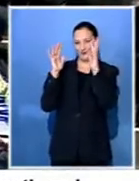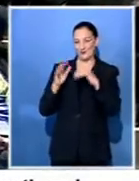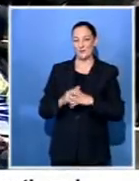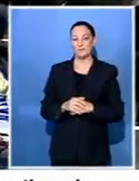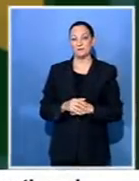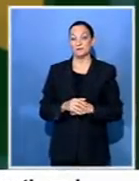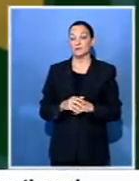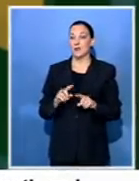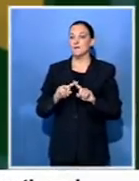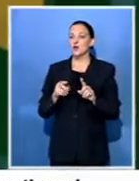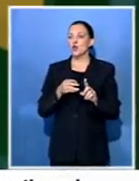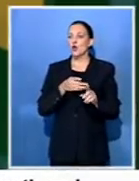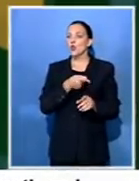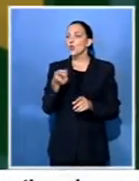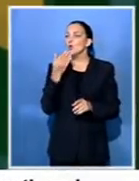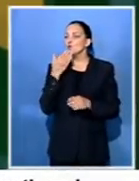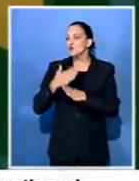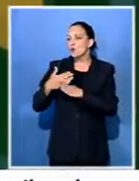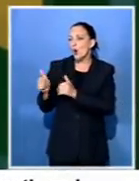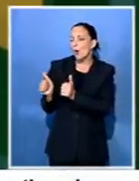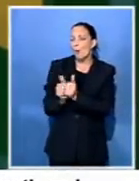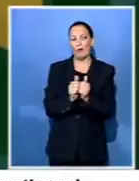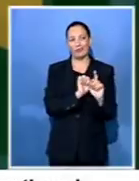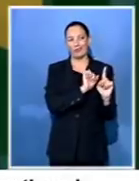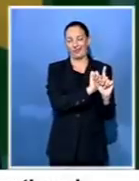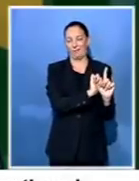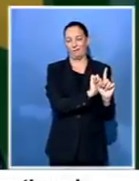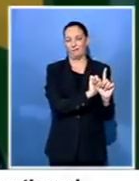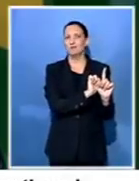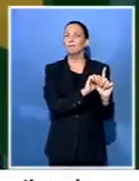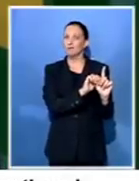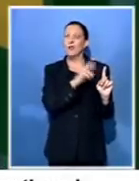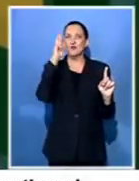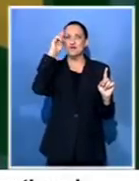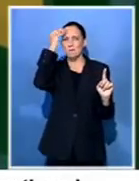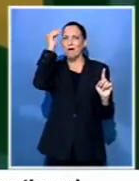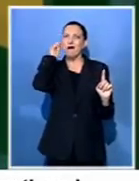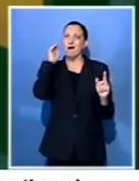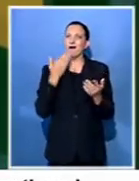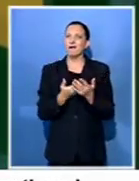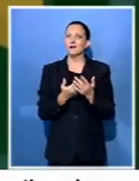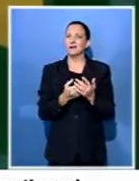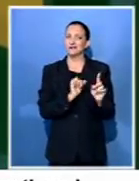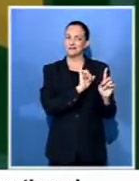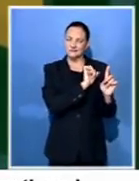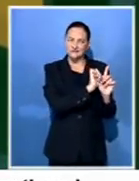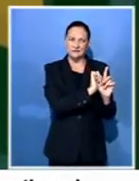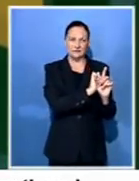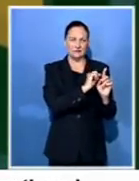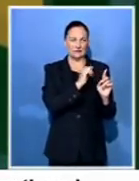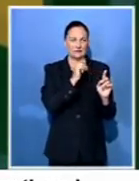Those who worked with Uputzola recall the superb mind that formed many of